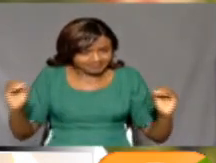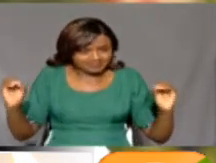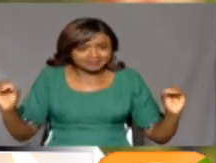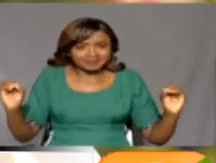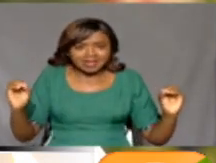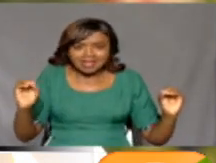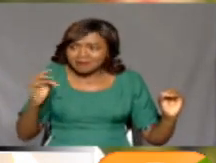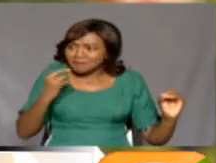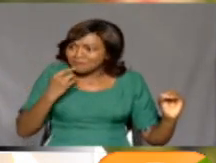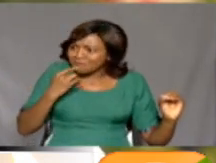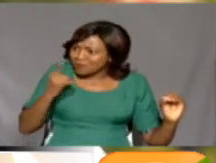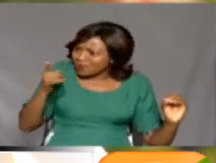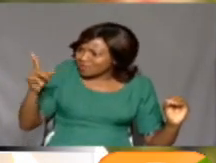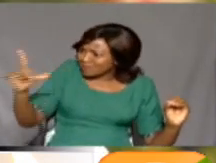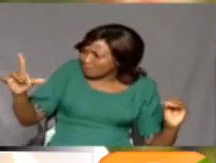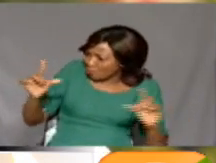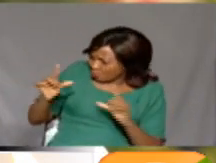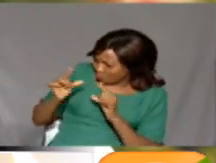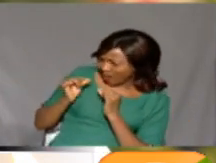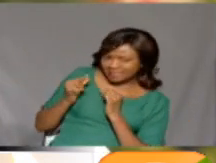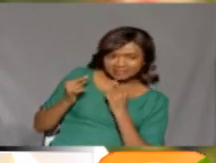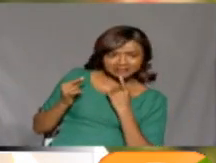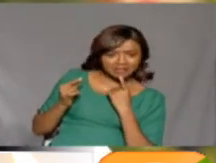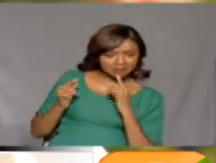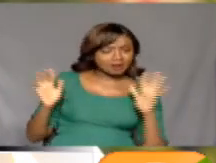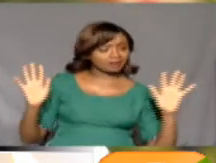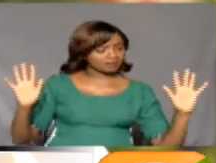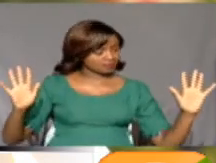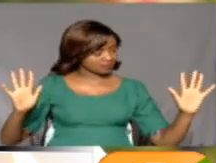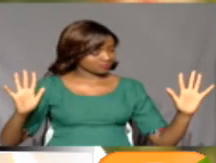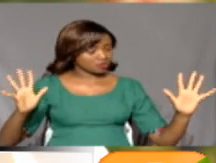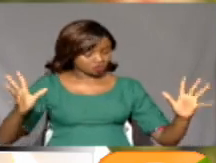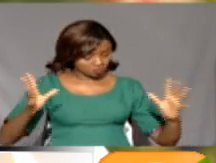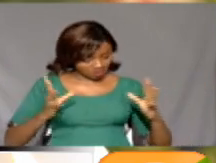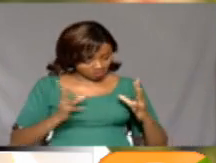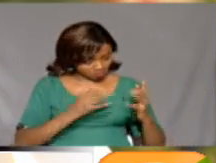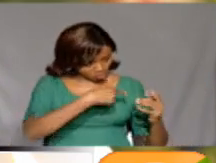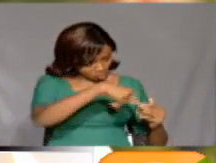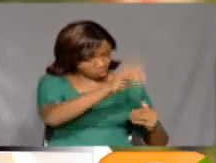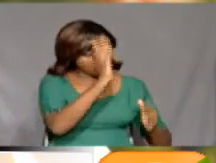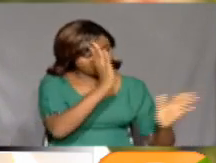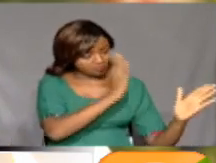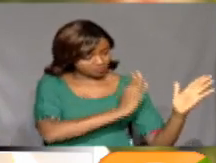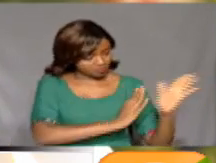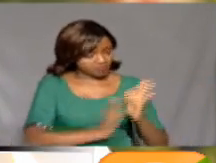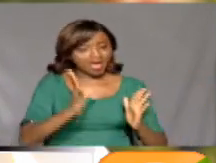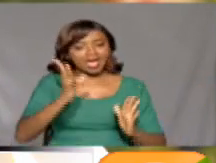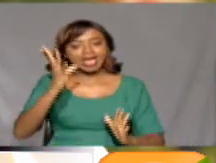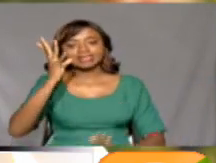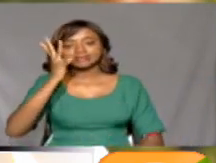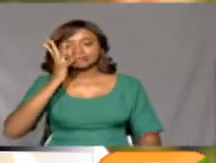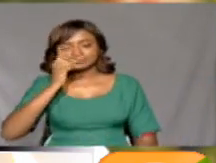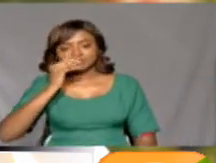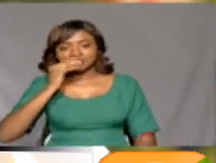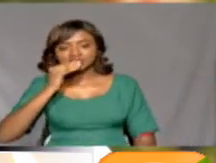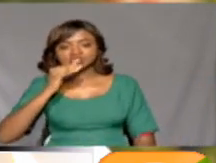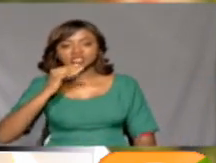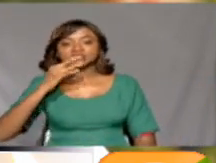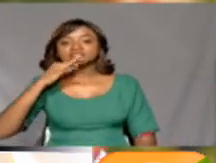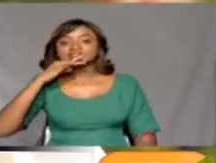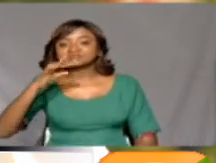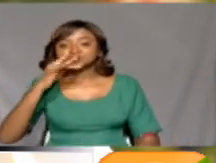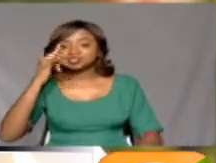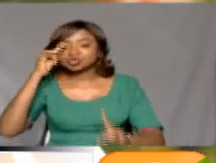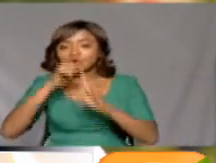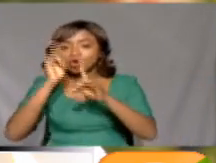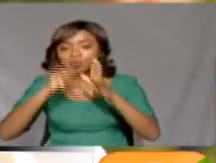that Moi had said, let us go and prepare the concession speech. So I